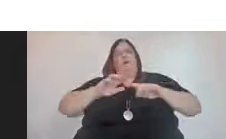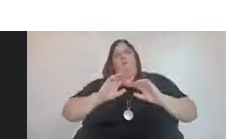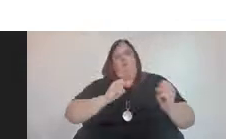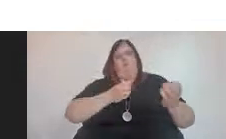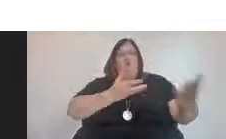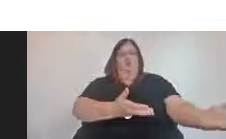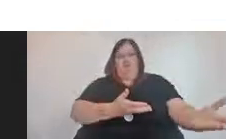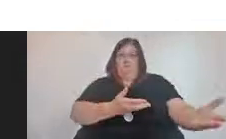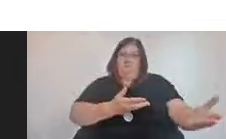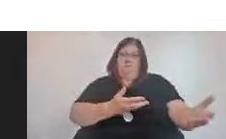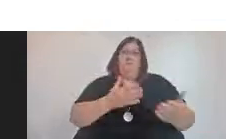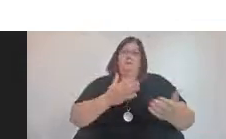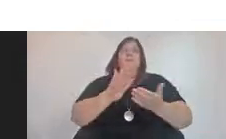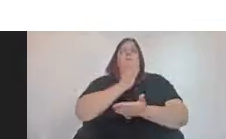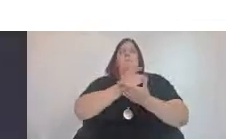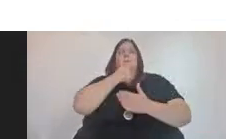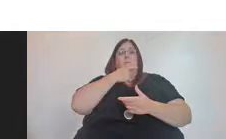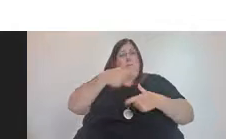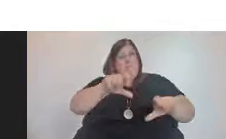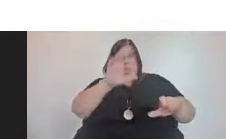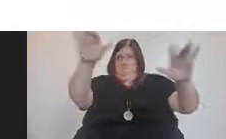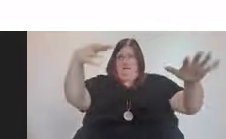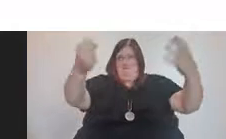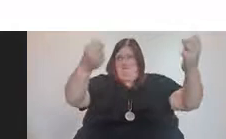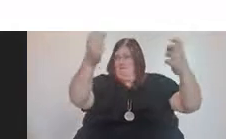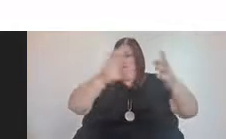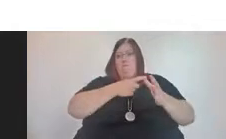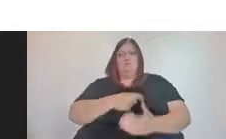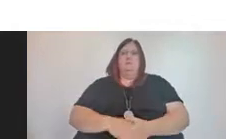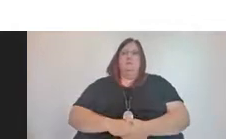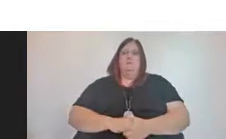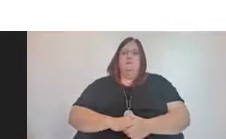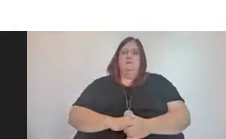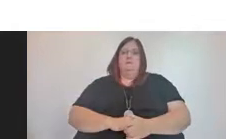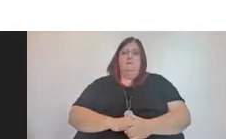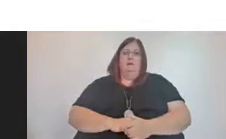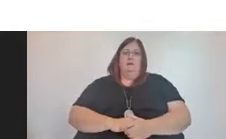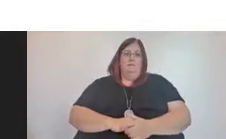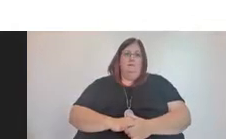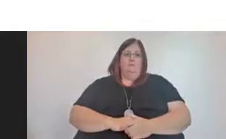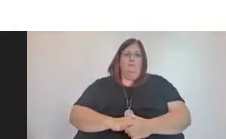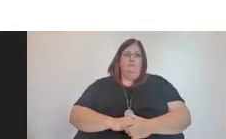of appointments that people need for other things. Next slide, please.